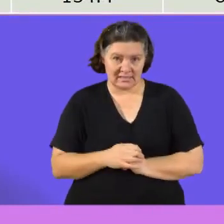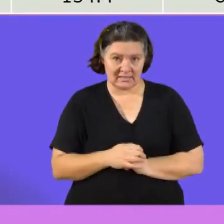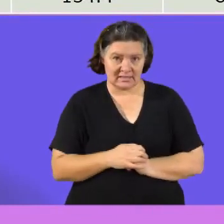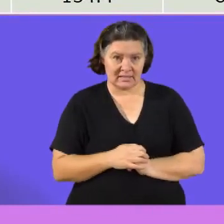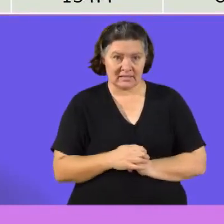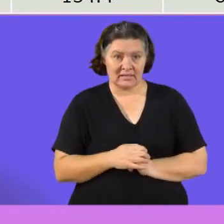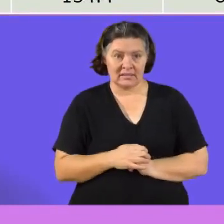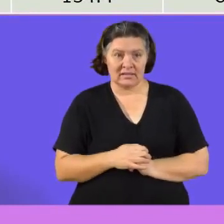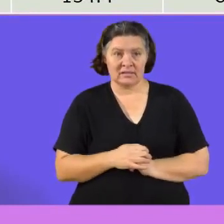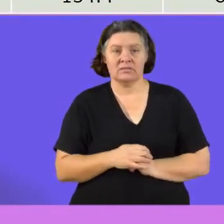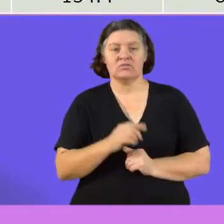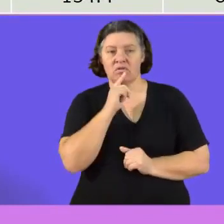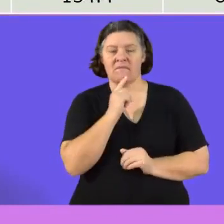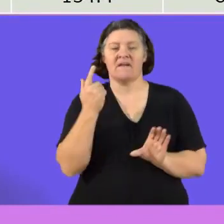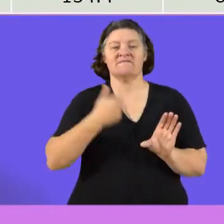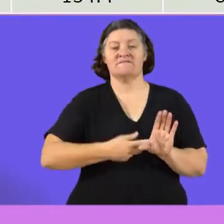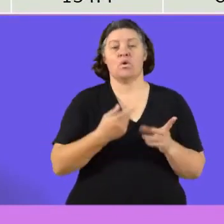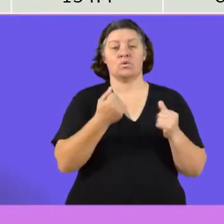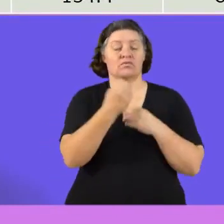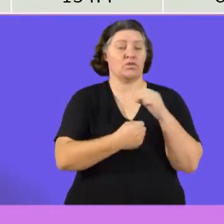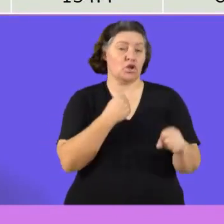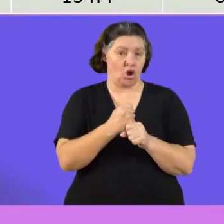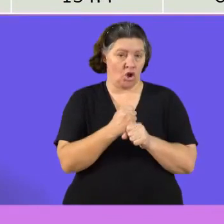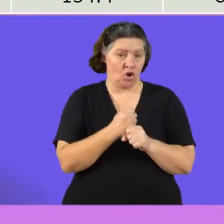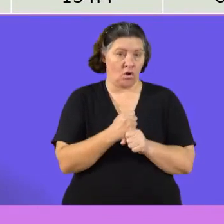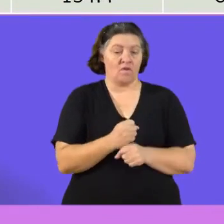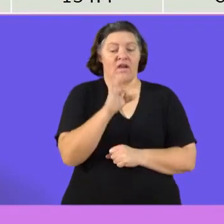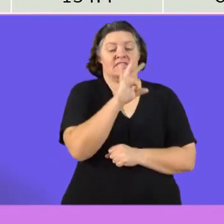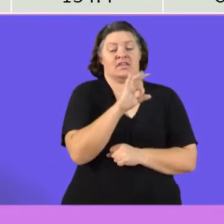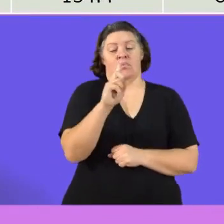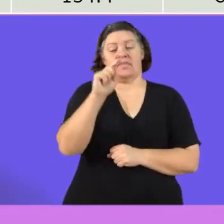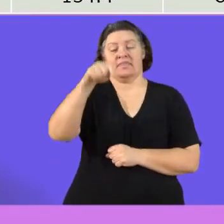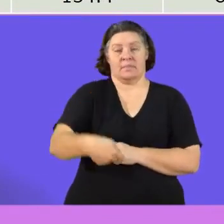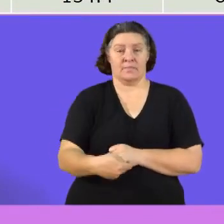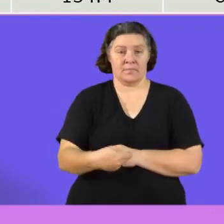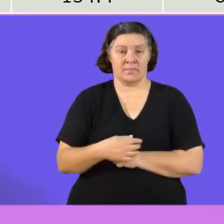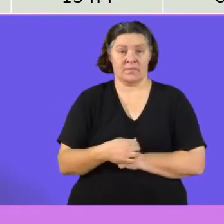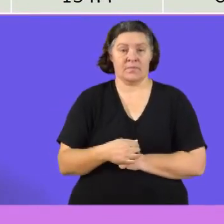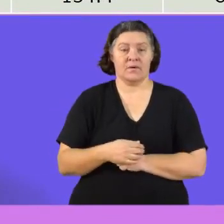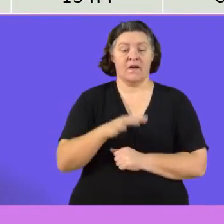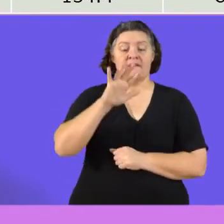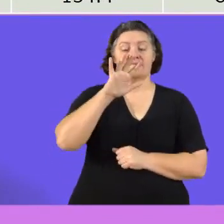value in Rand, divided by 100. So that will give us fuel cost for the year of